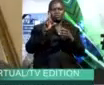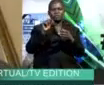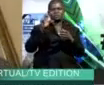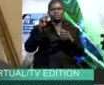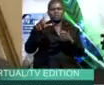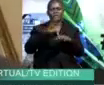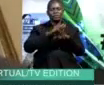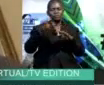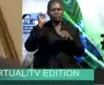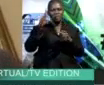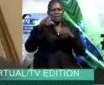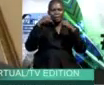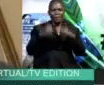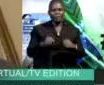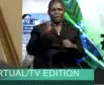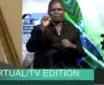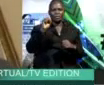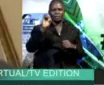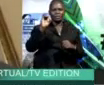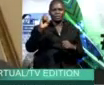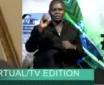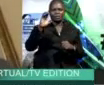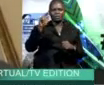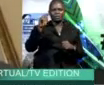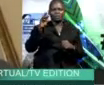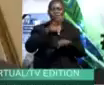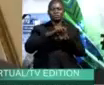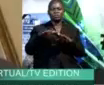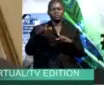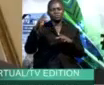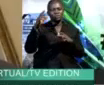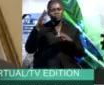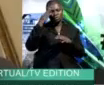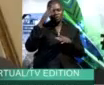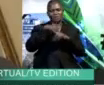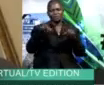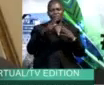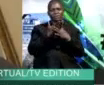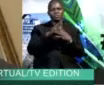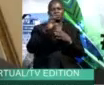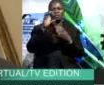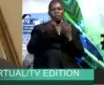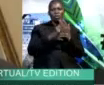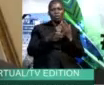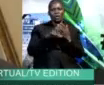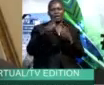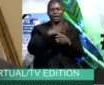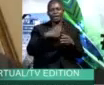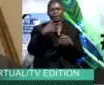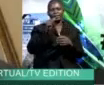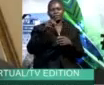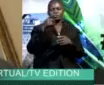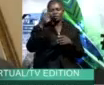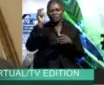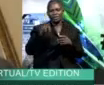power sector. They don't know the difference between kerosene and gas. I'm sorry to say that. So we need serious leadership